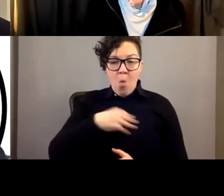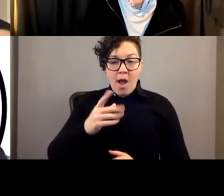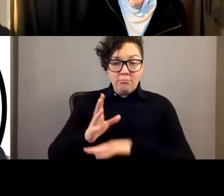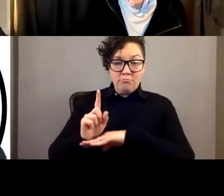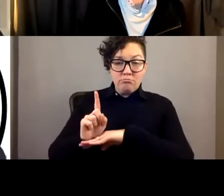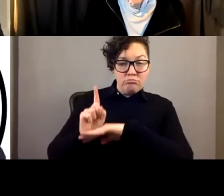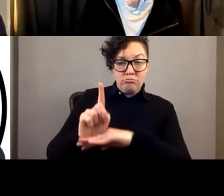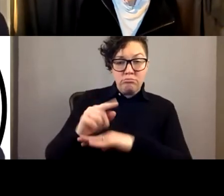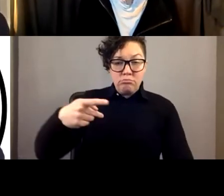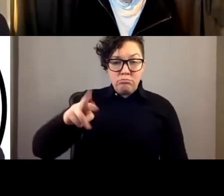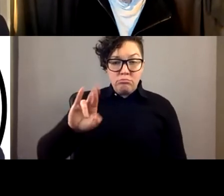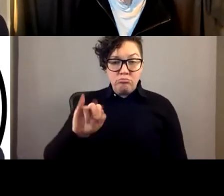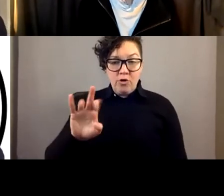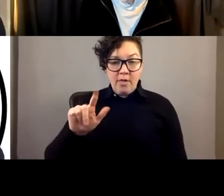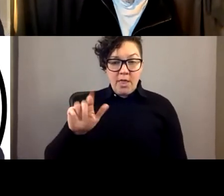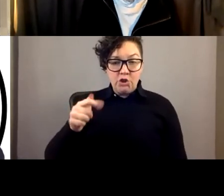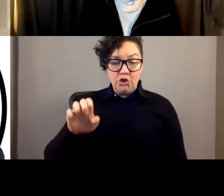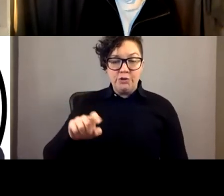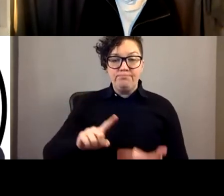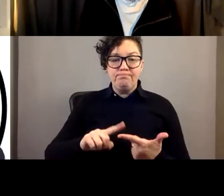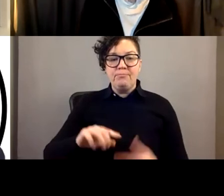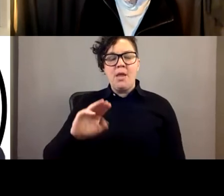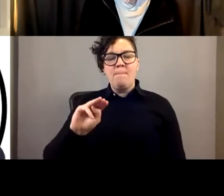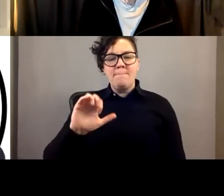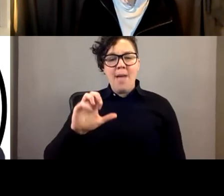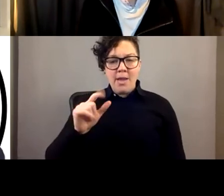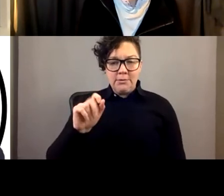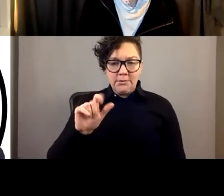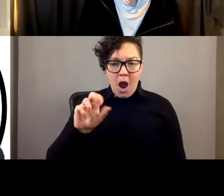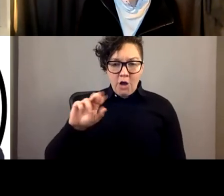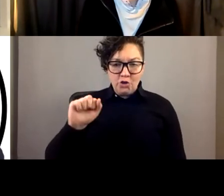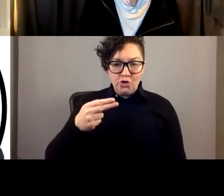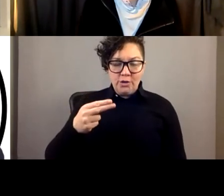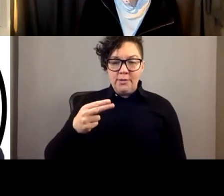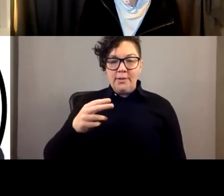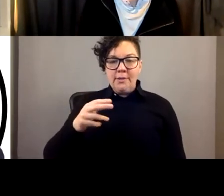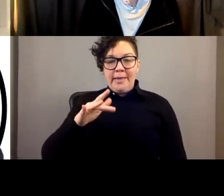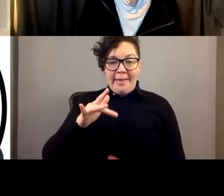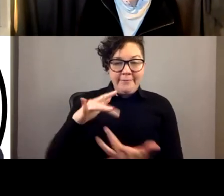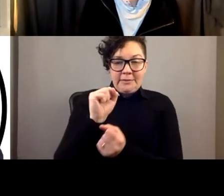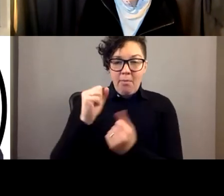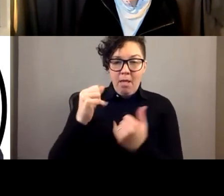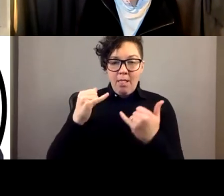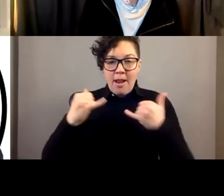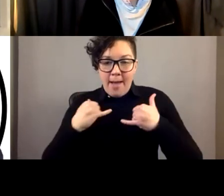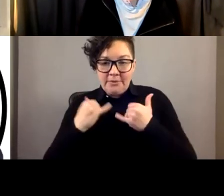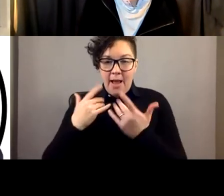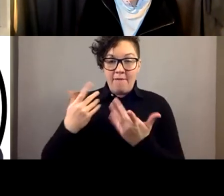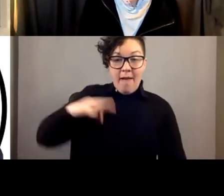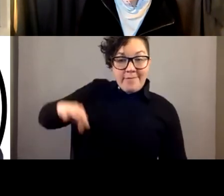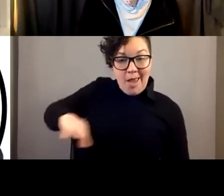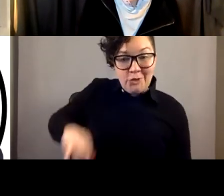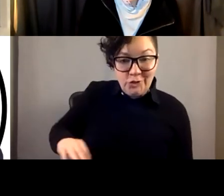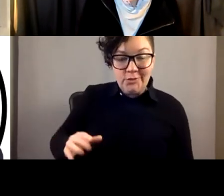and McIntosh's invisible knapsack of advantages was an important intervention in getting beyond an I am